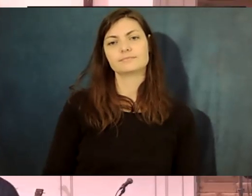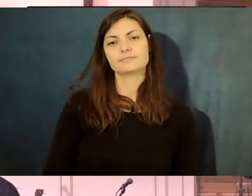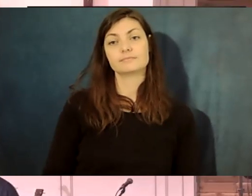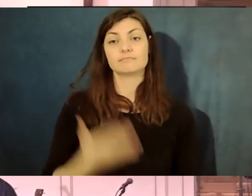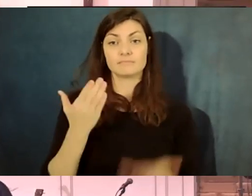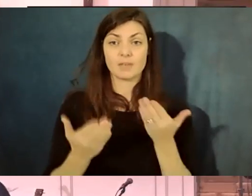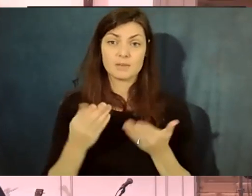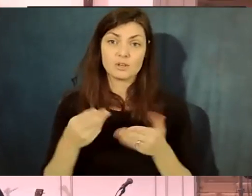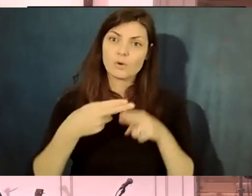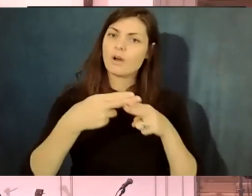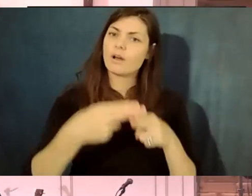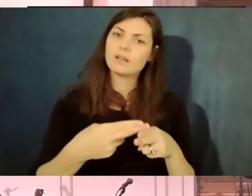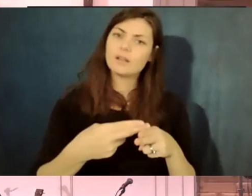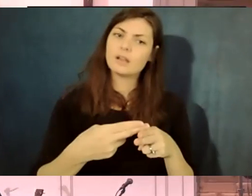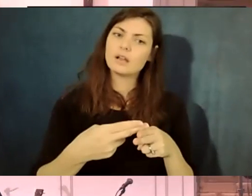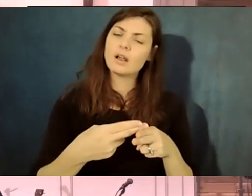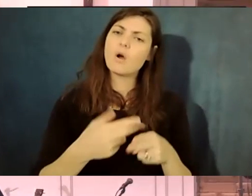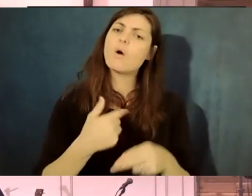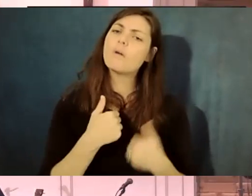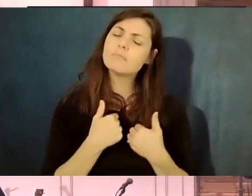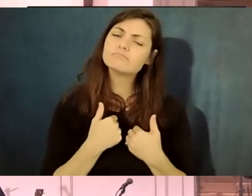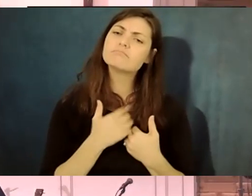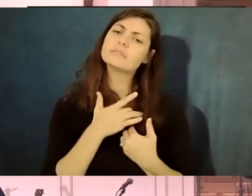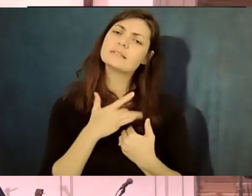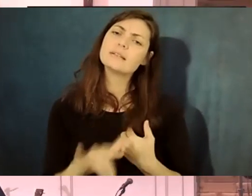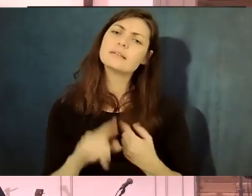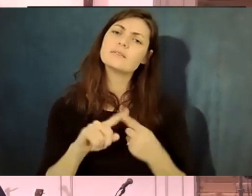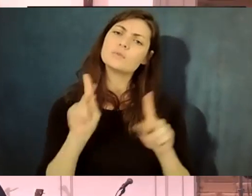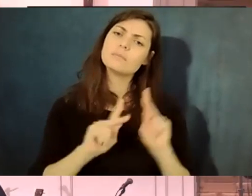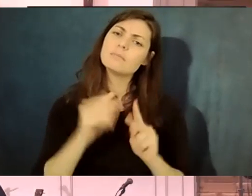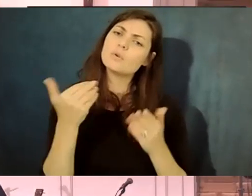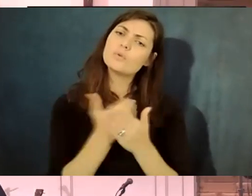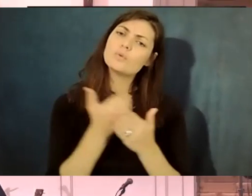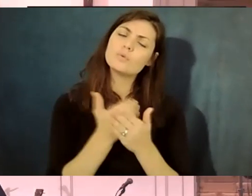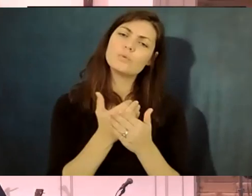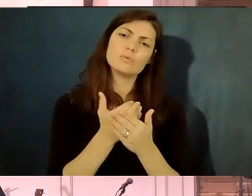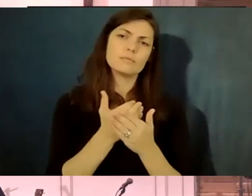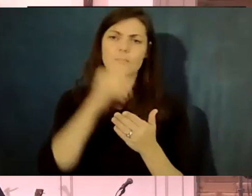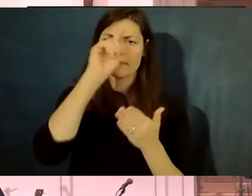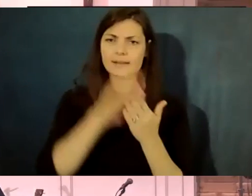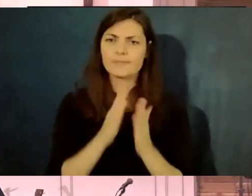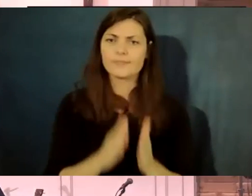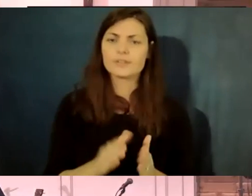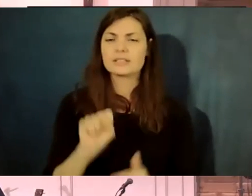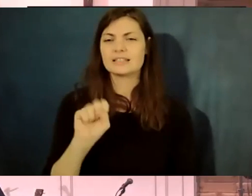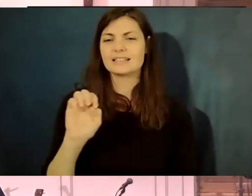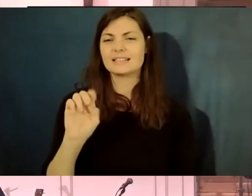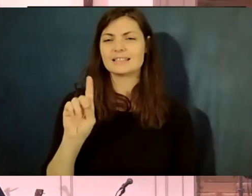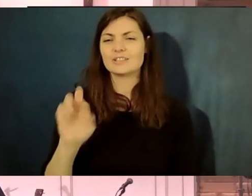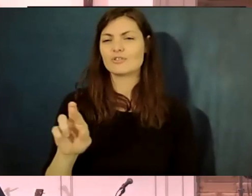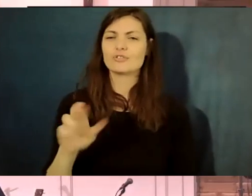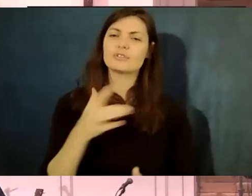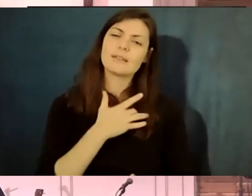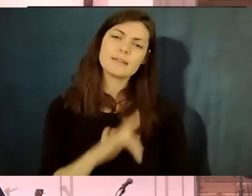You might call it being seeker sensitive. Or you might call it contextualization.